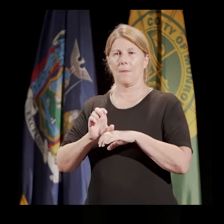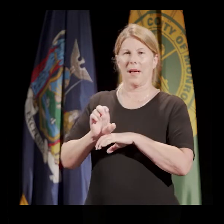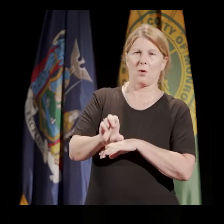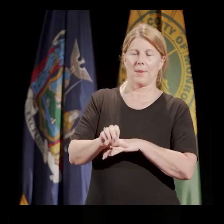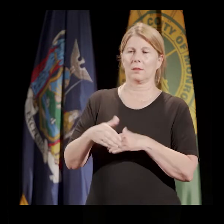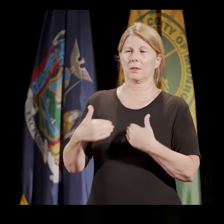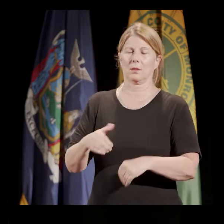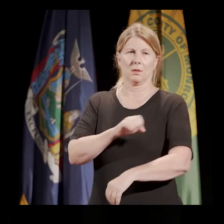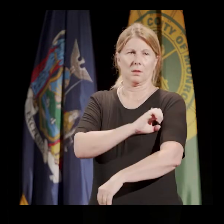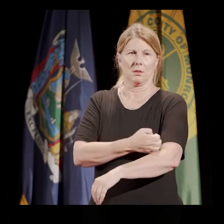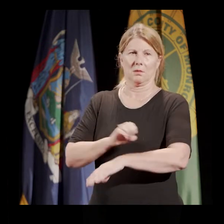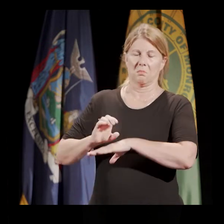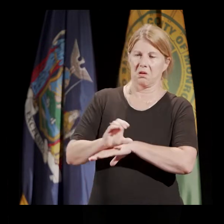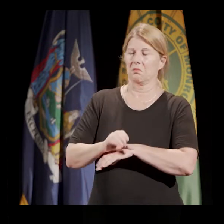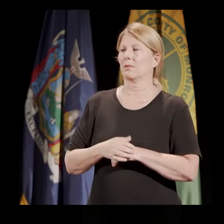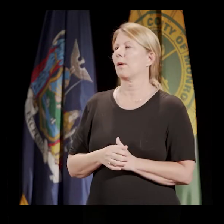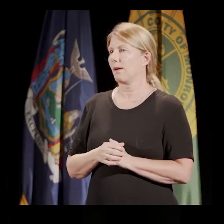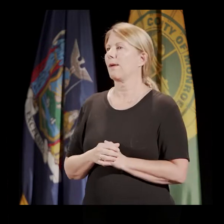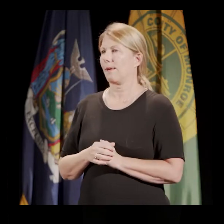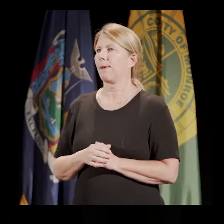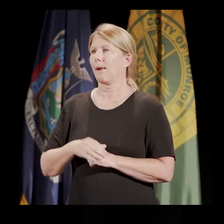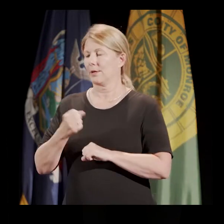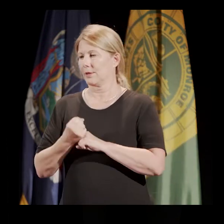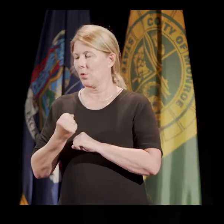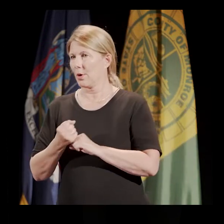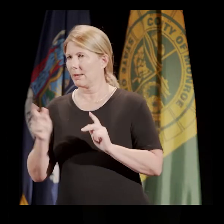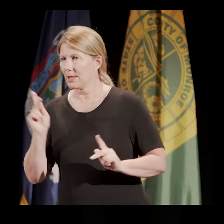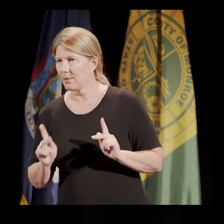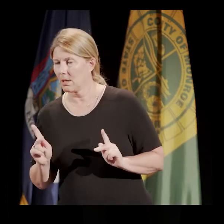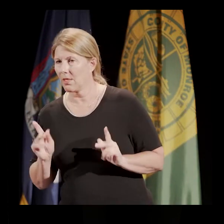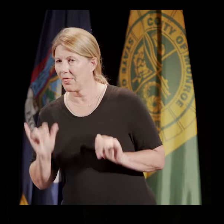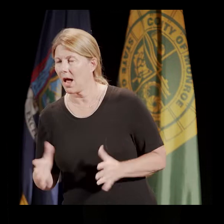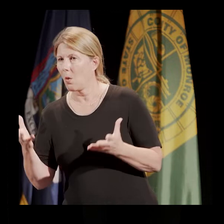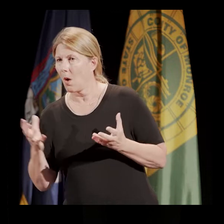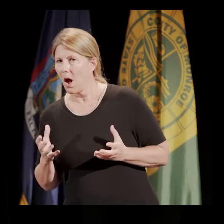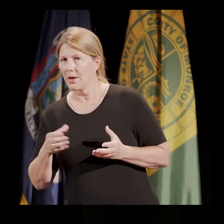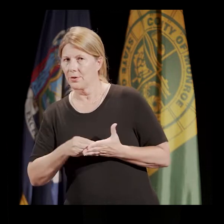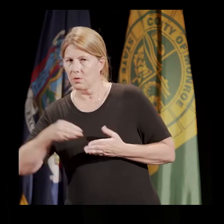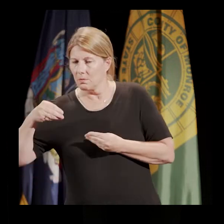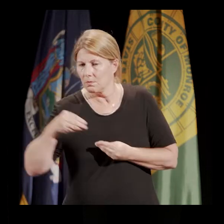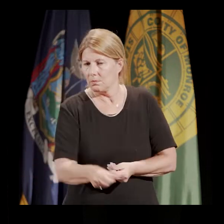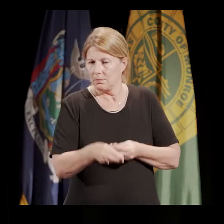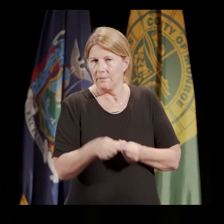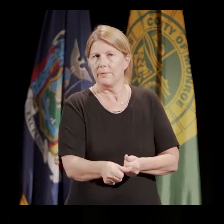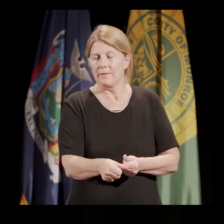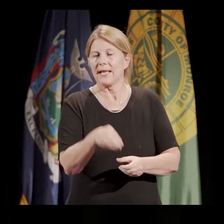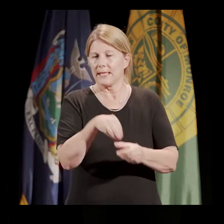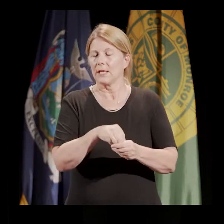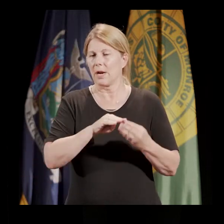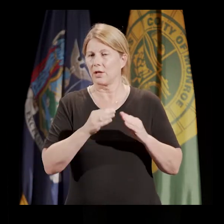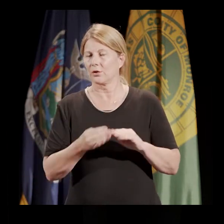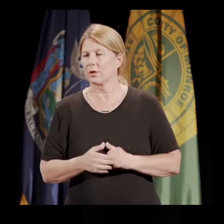are creating jobs by attracting employers, supporting entrepreneurs, and making sure we have a well-skilled and educated